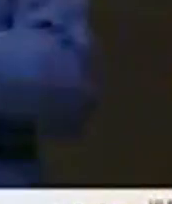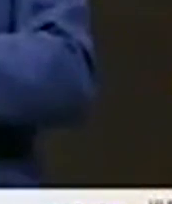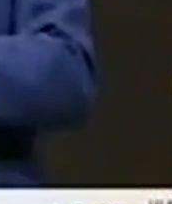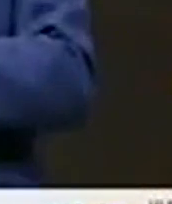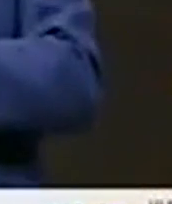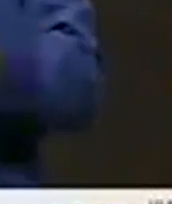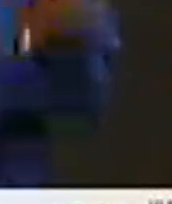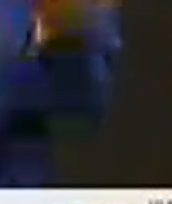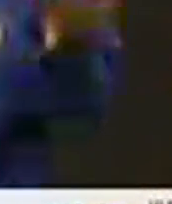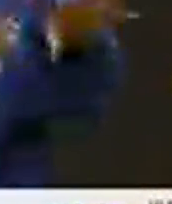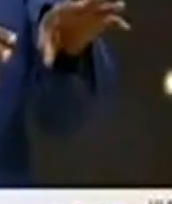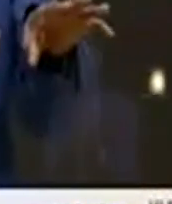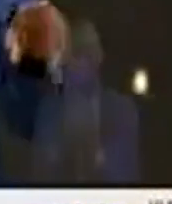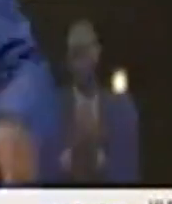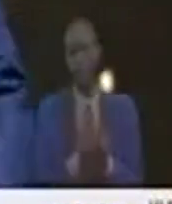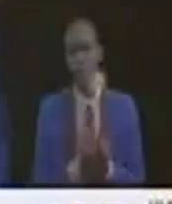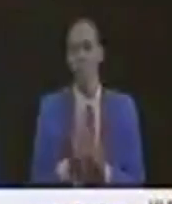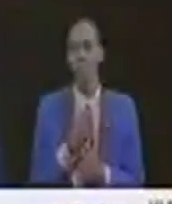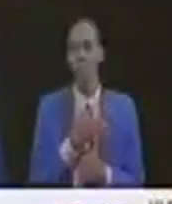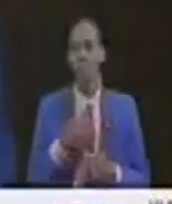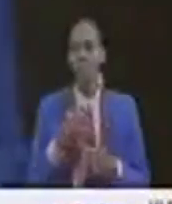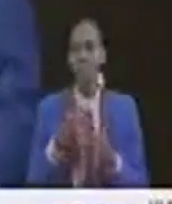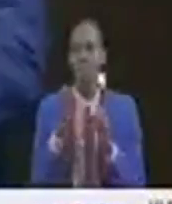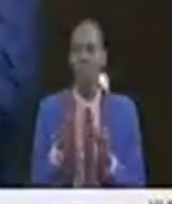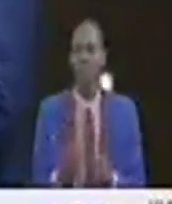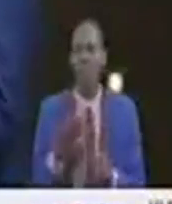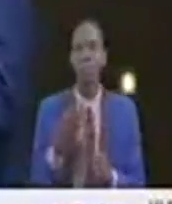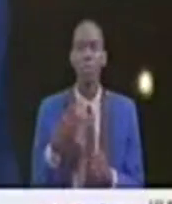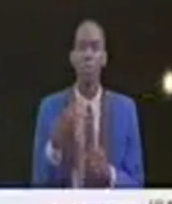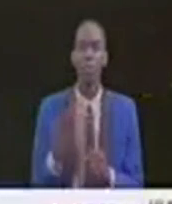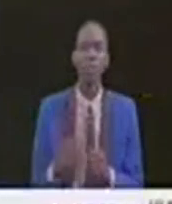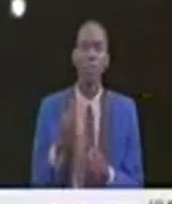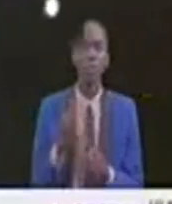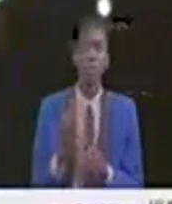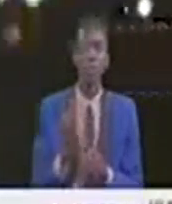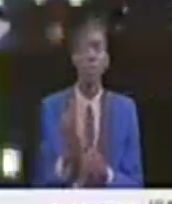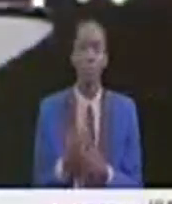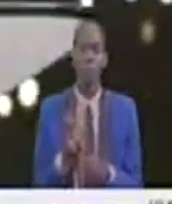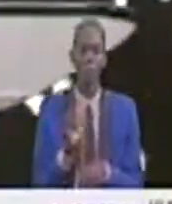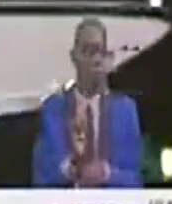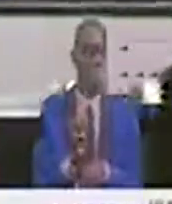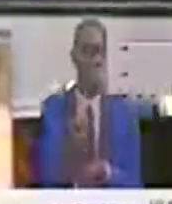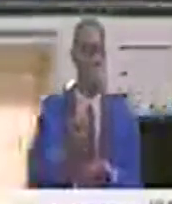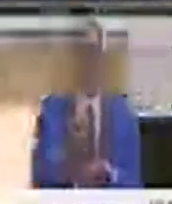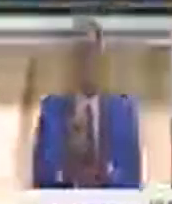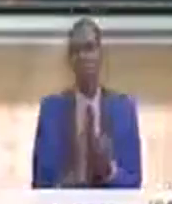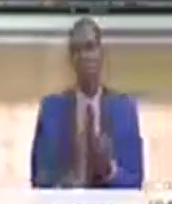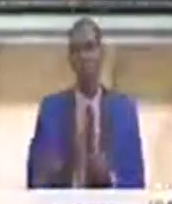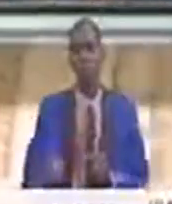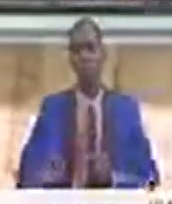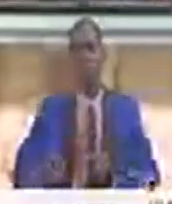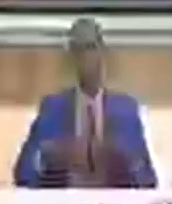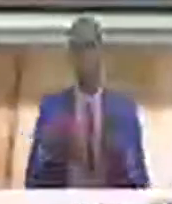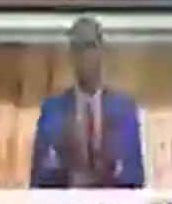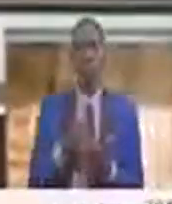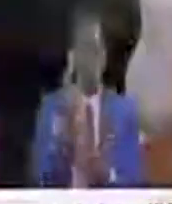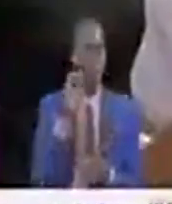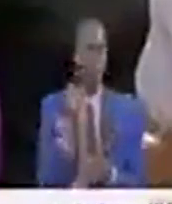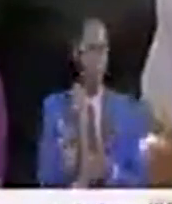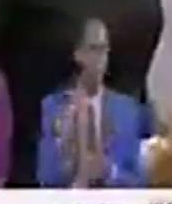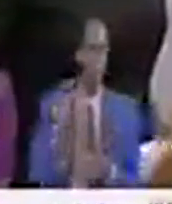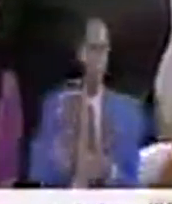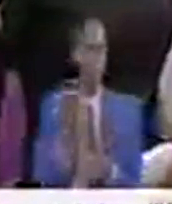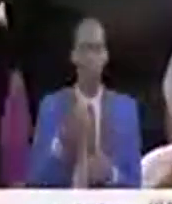learn together, and the power of the word works in every life. It will work more in your